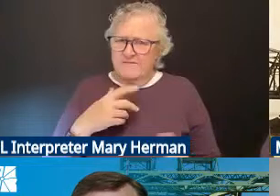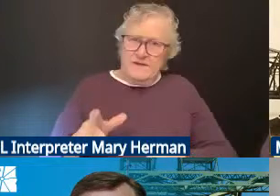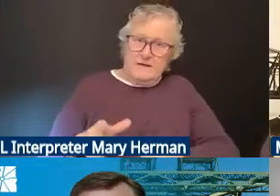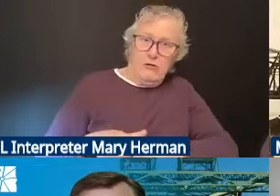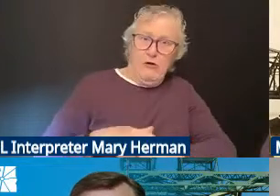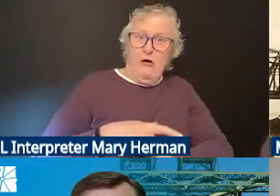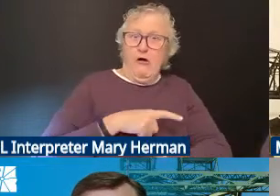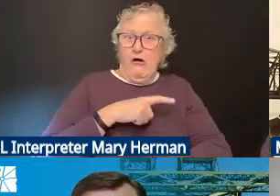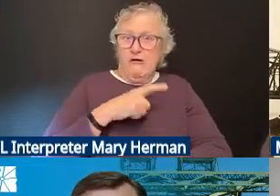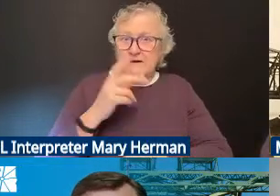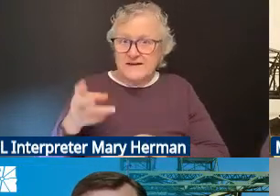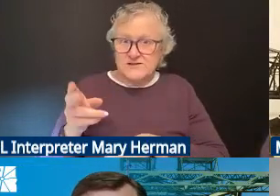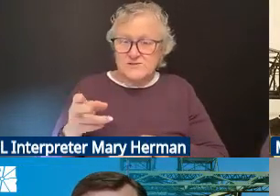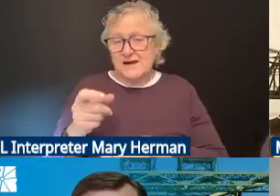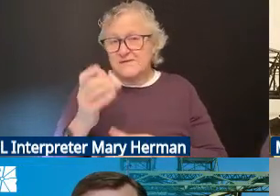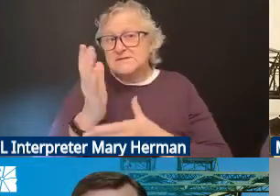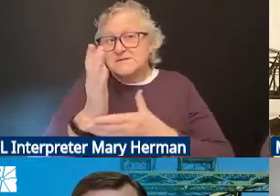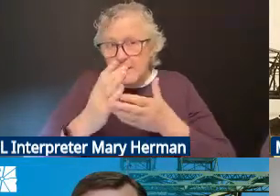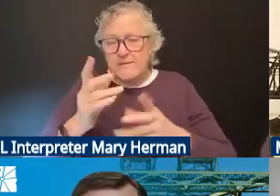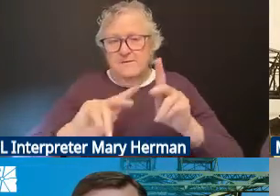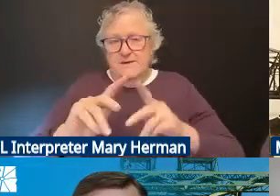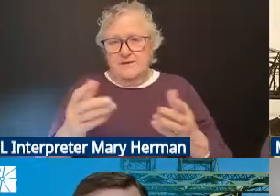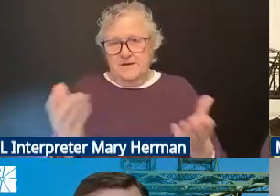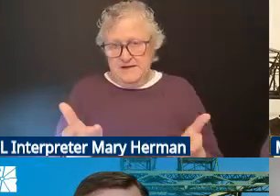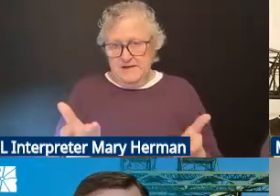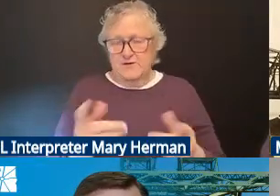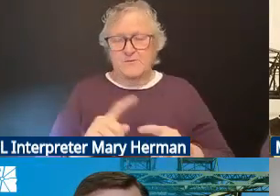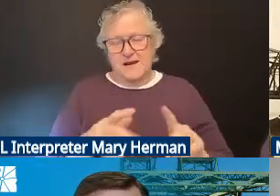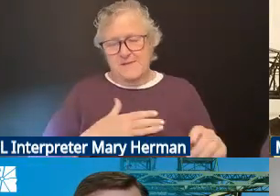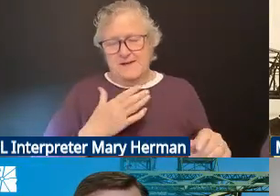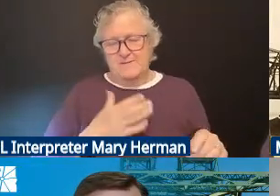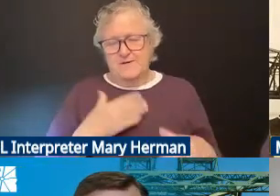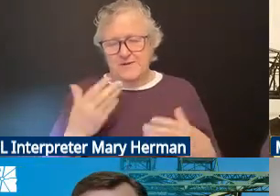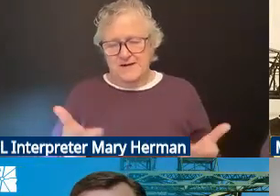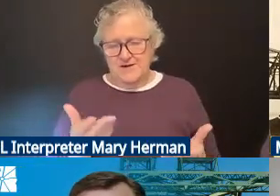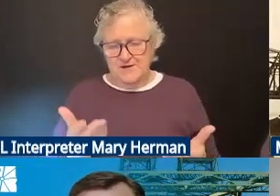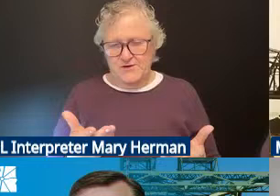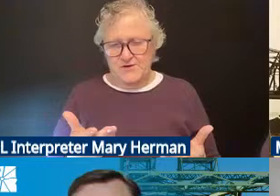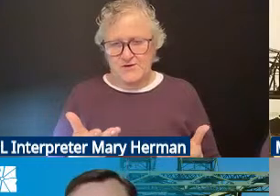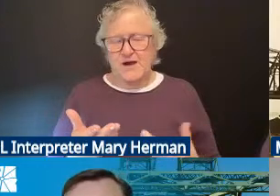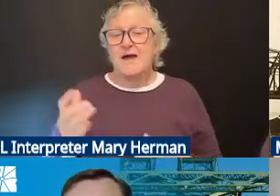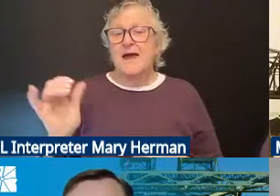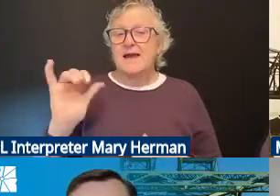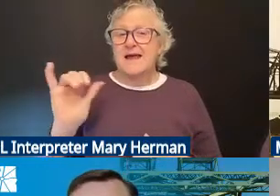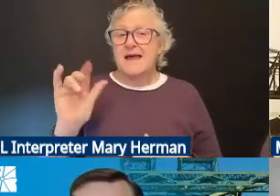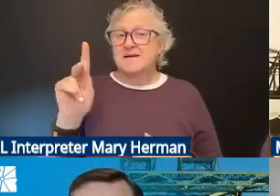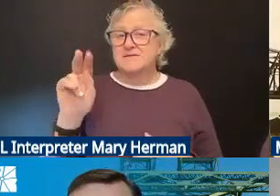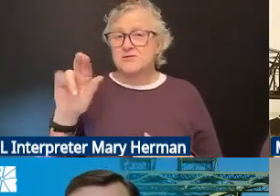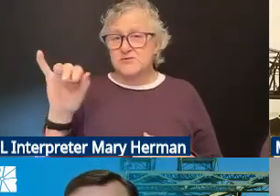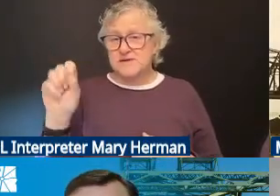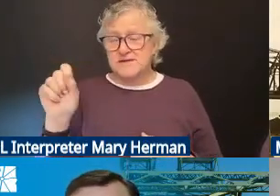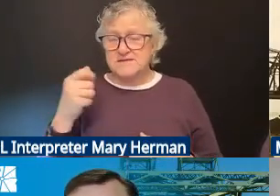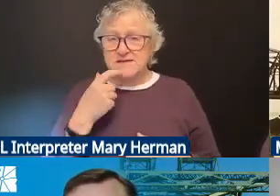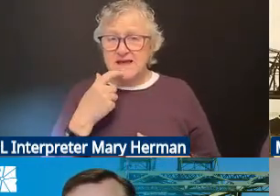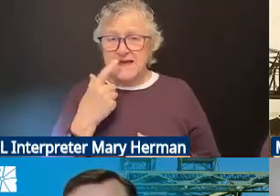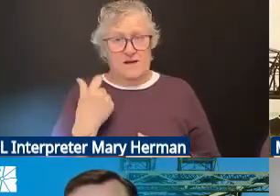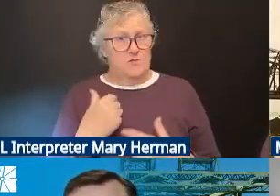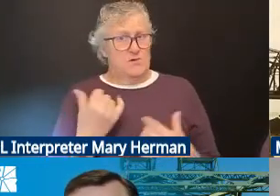to be here. And like Chris said, we are in the middle of a difficult legislative